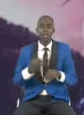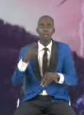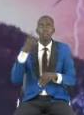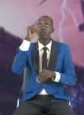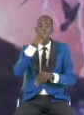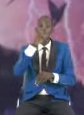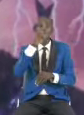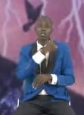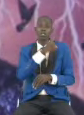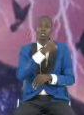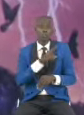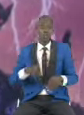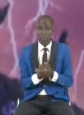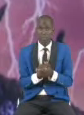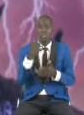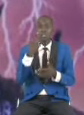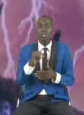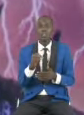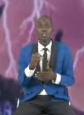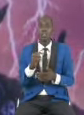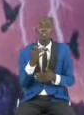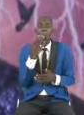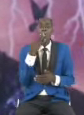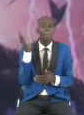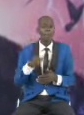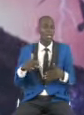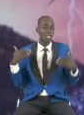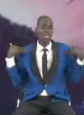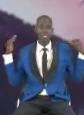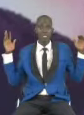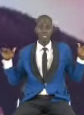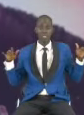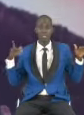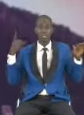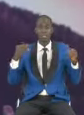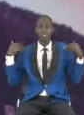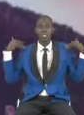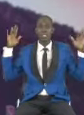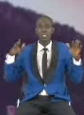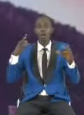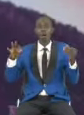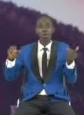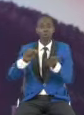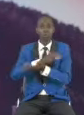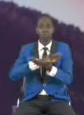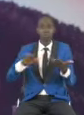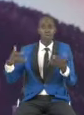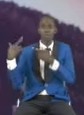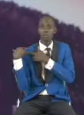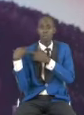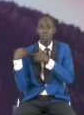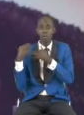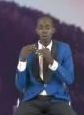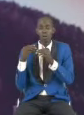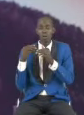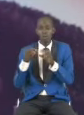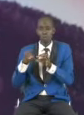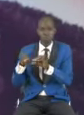evil angel, the angel of destruction, passing through the land at that